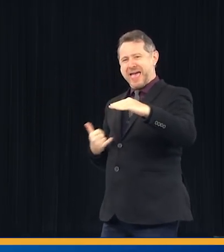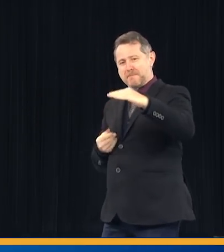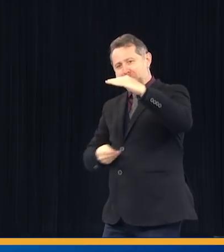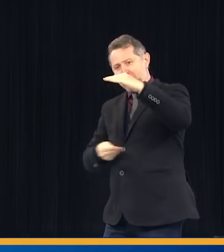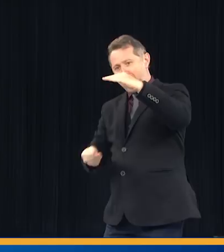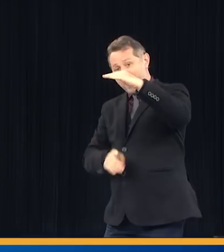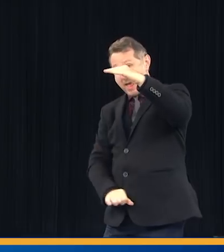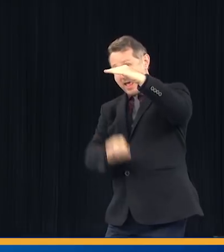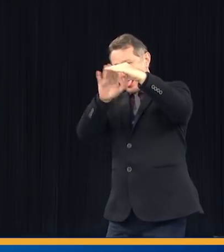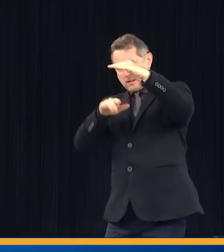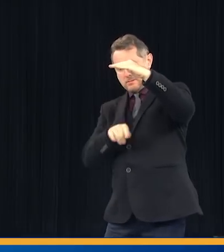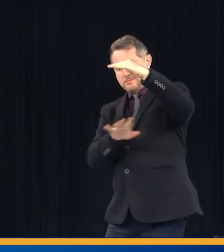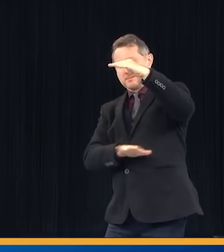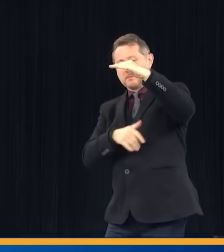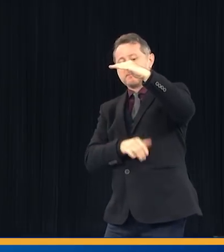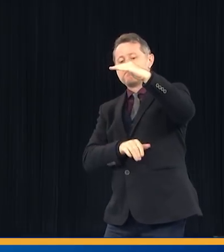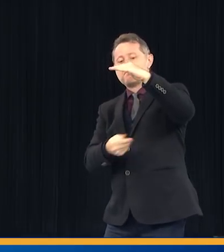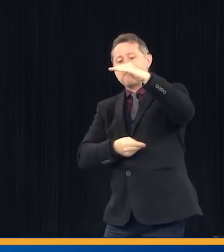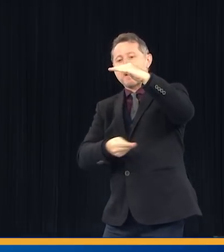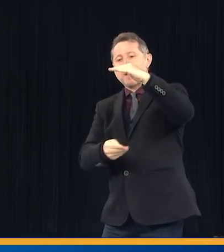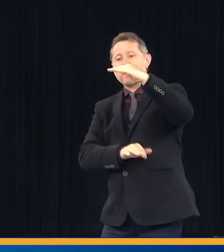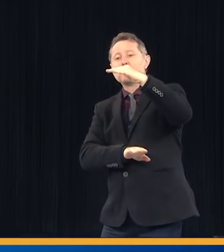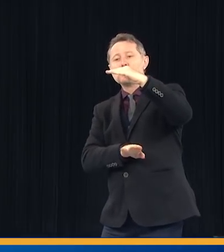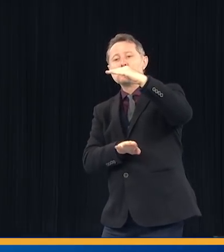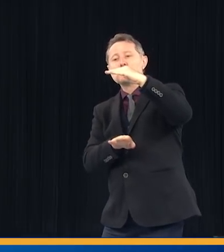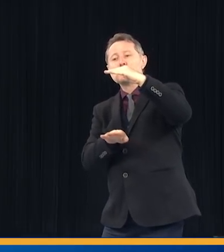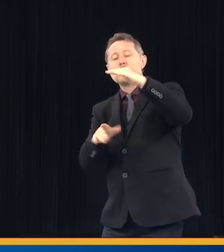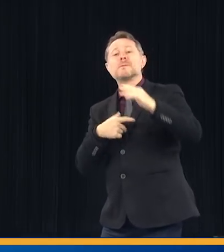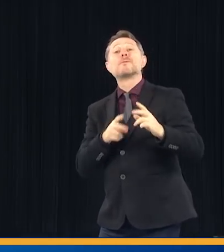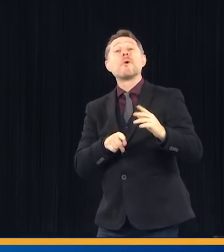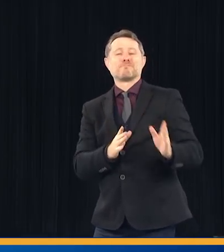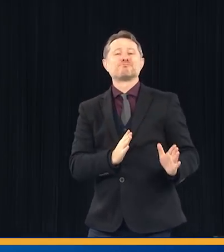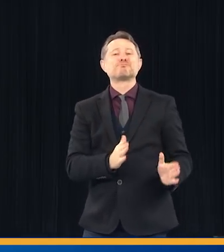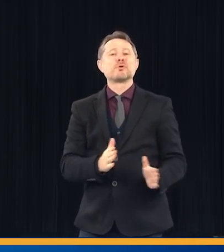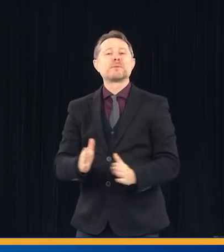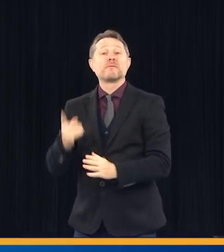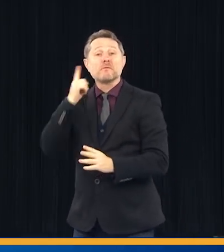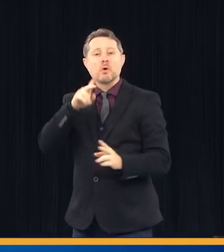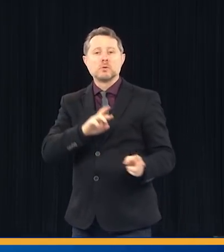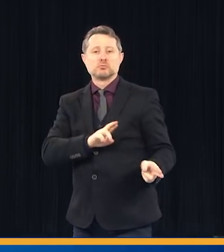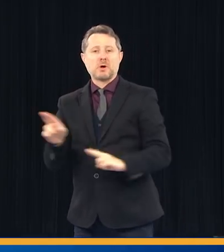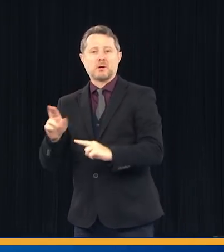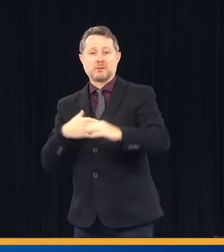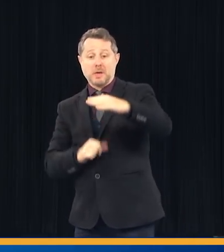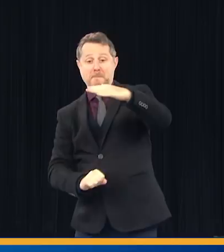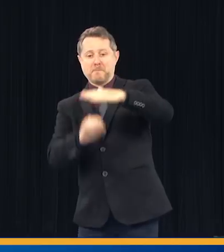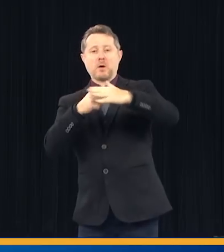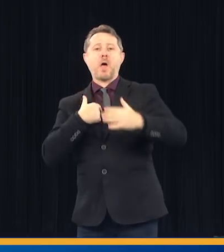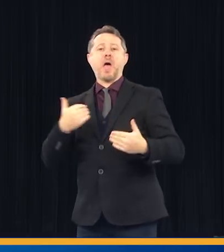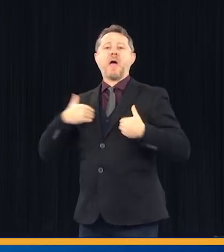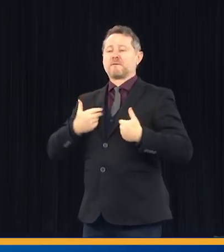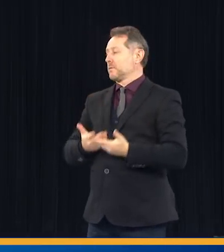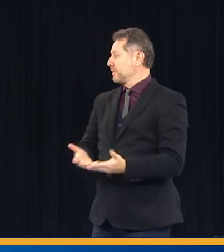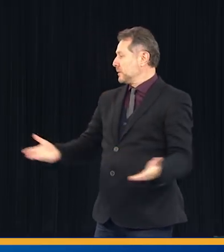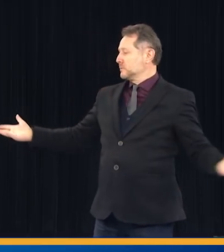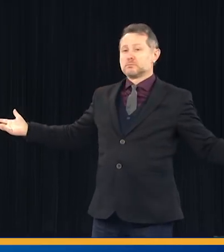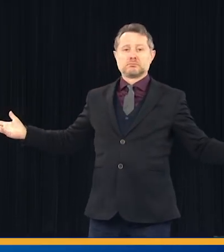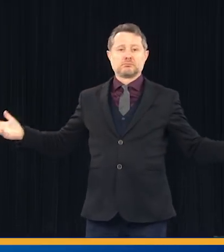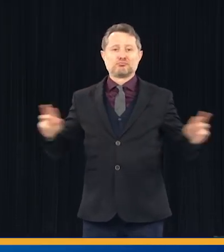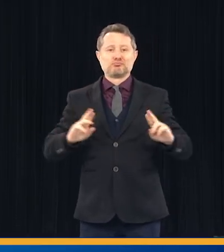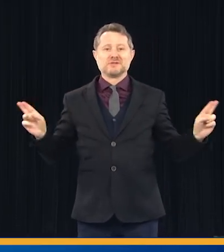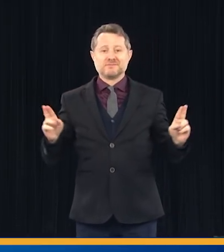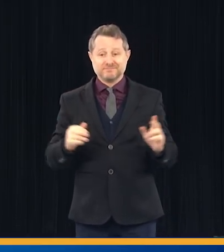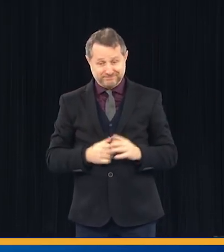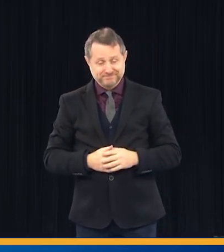the concept of putting together a stockpile. And that's the process we're going